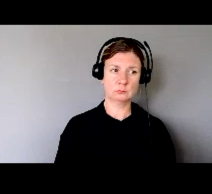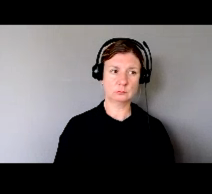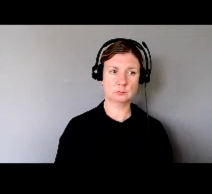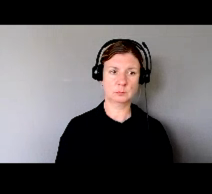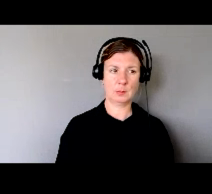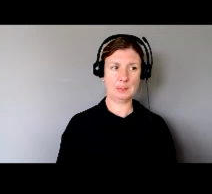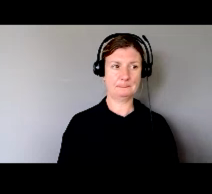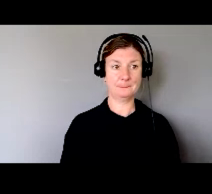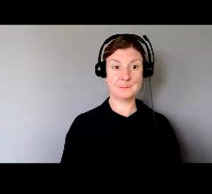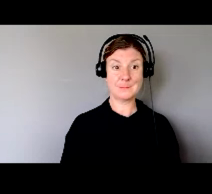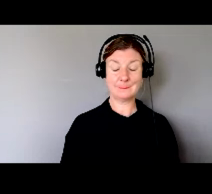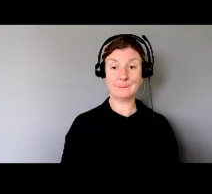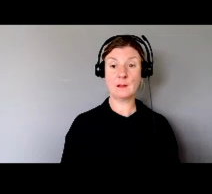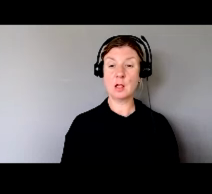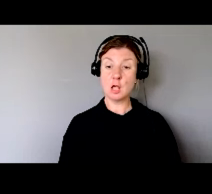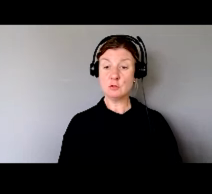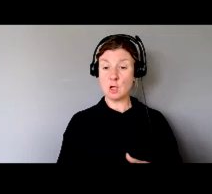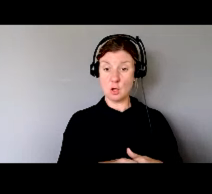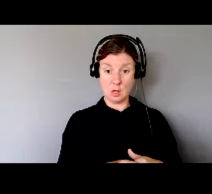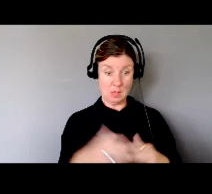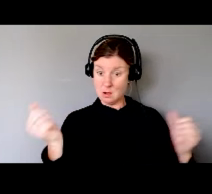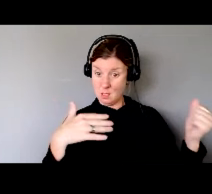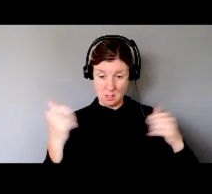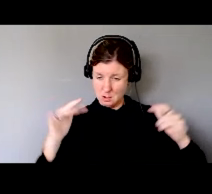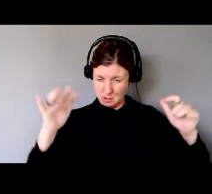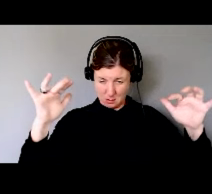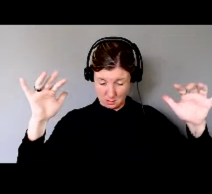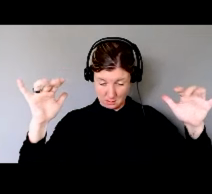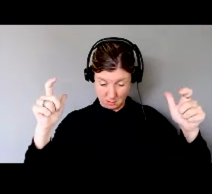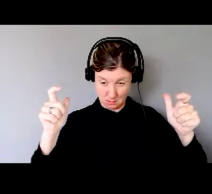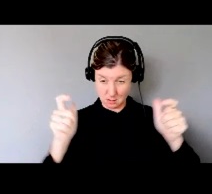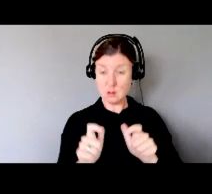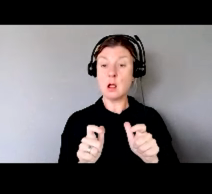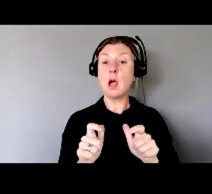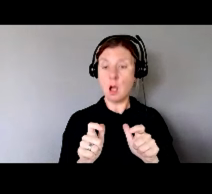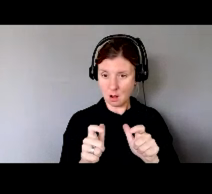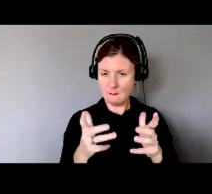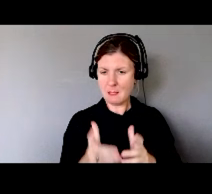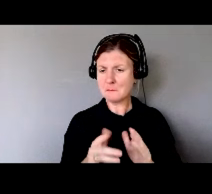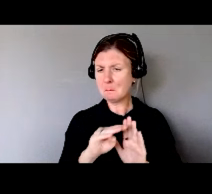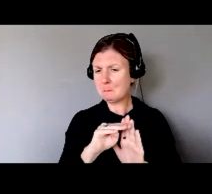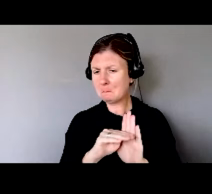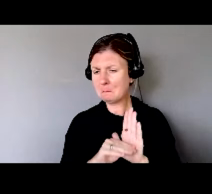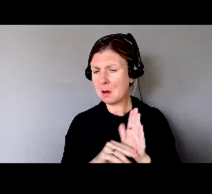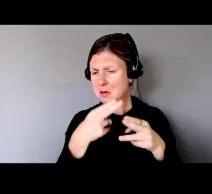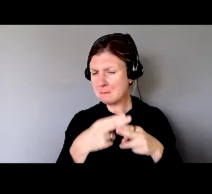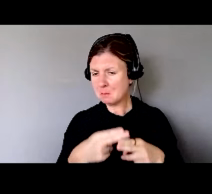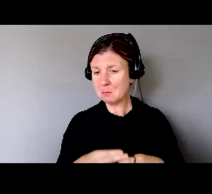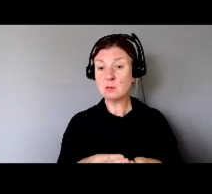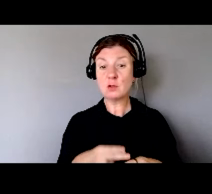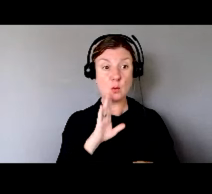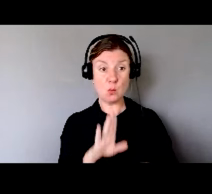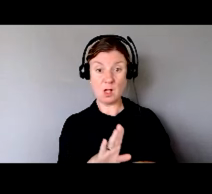Artists shortlisted by the assessment committee will be asked to participate in a 45-minute online interview